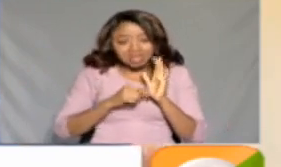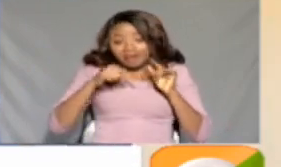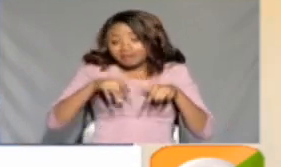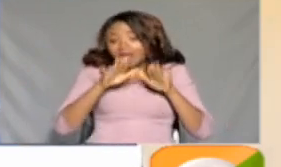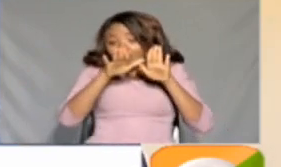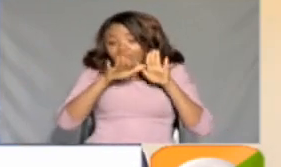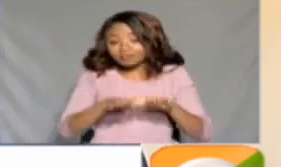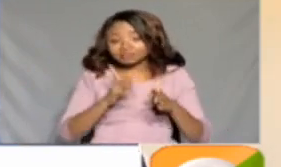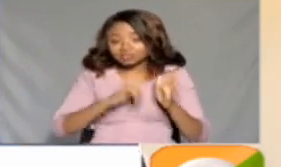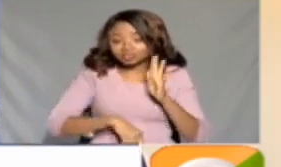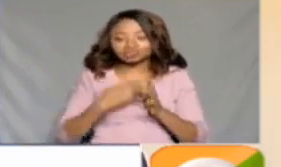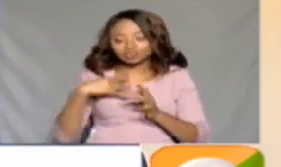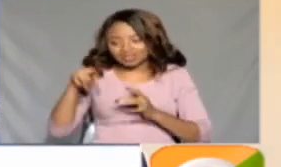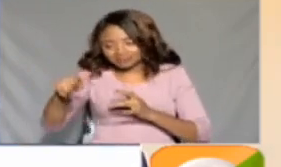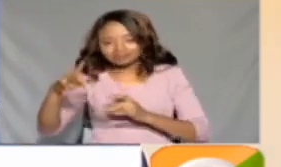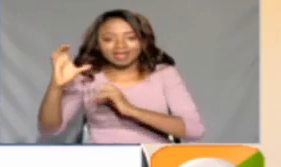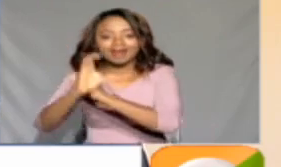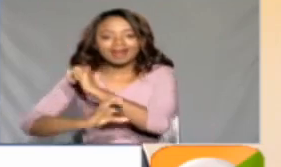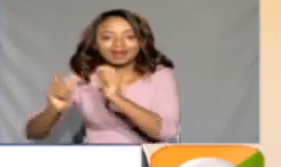is that we want to bring the country together.